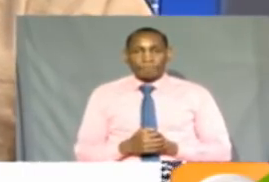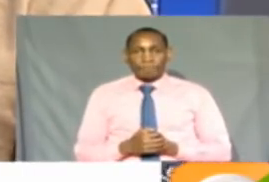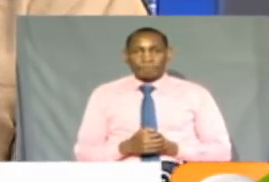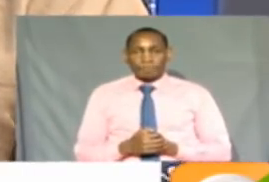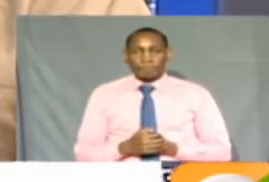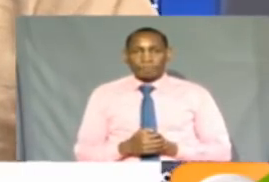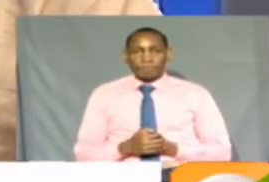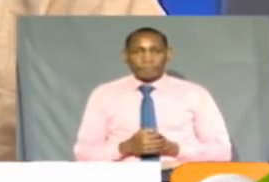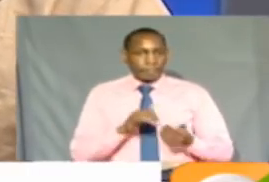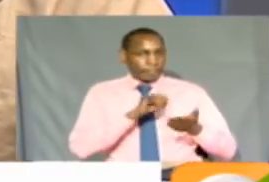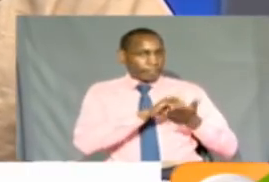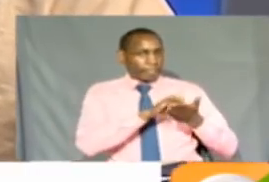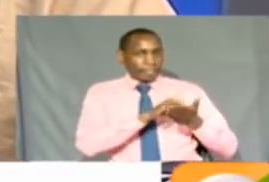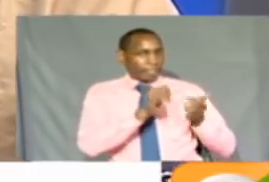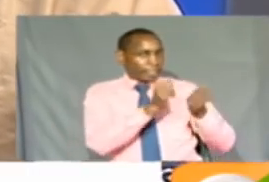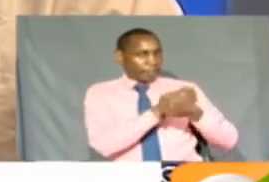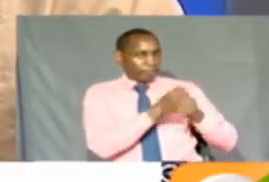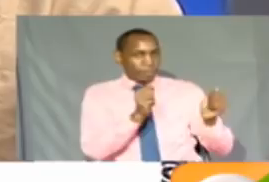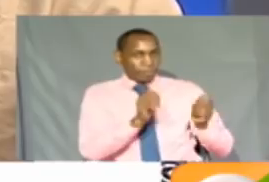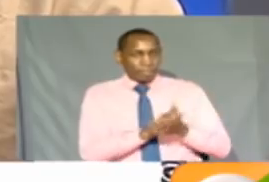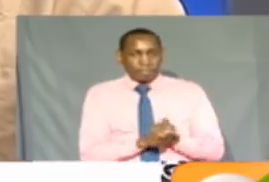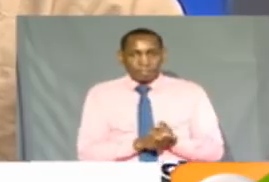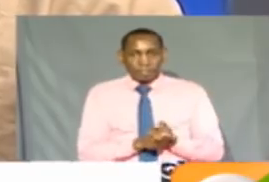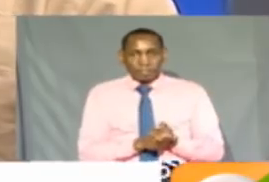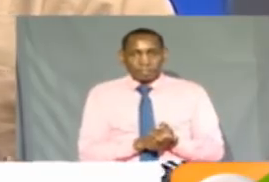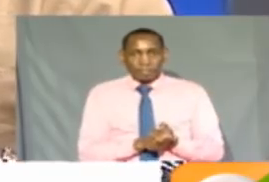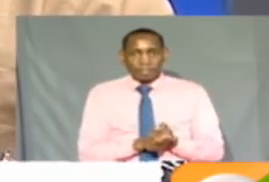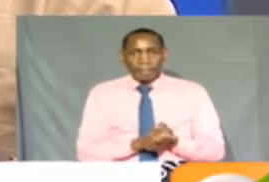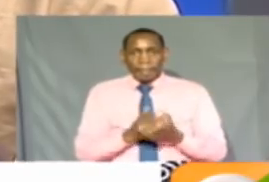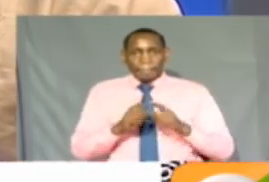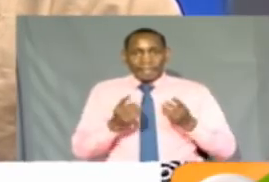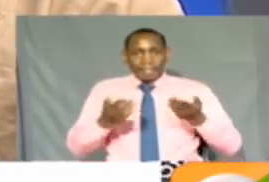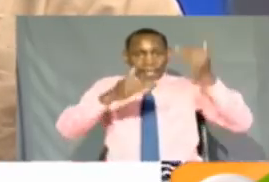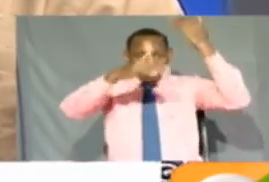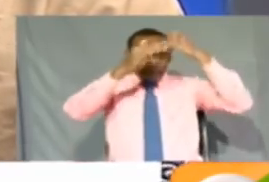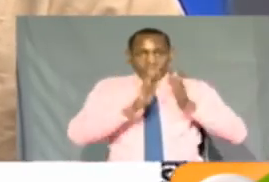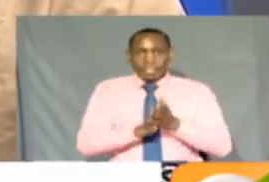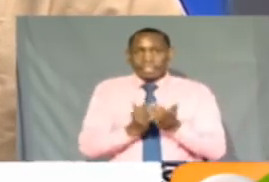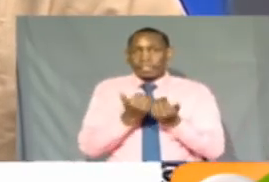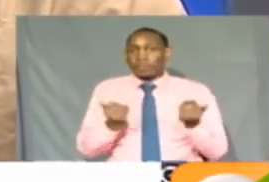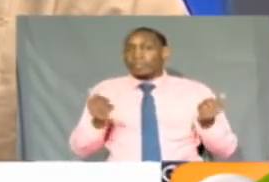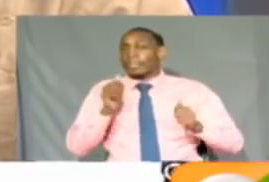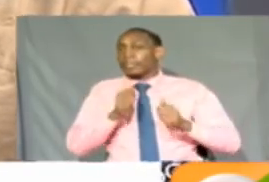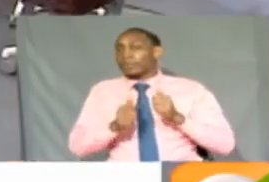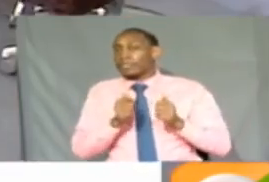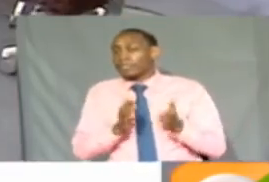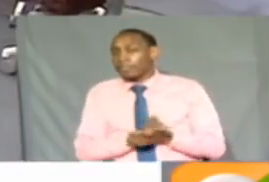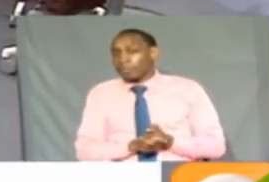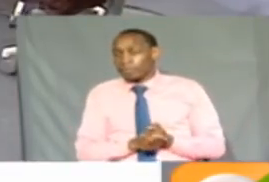You're finding that absurd. You're in campus, what kids? Oh, now in campus level.